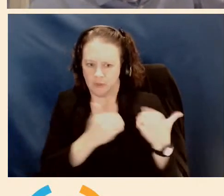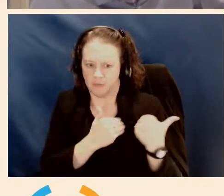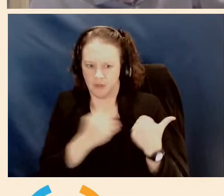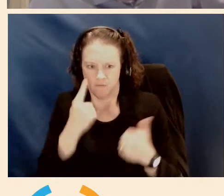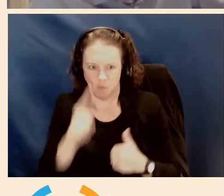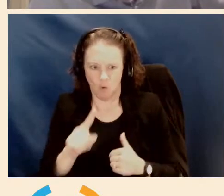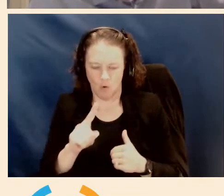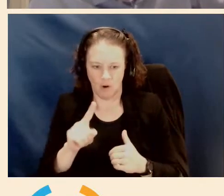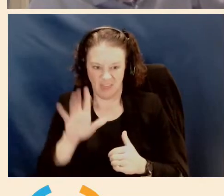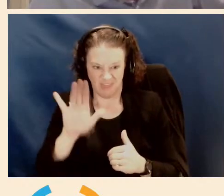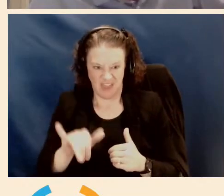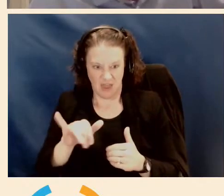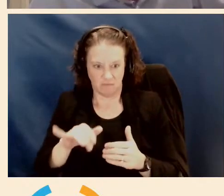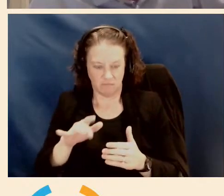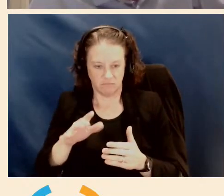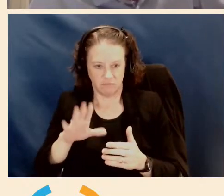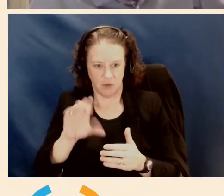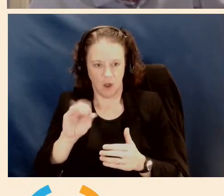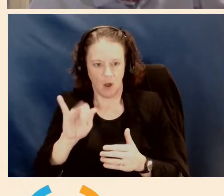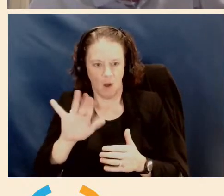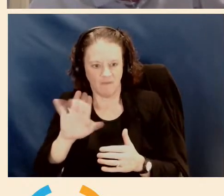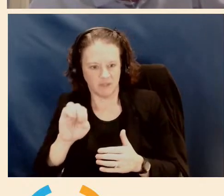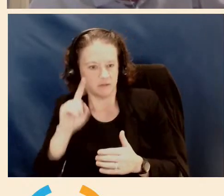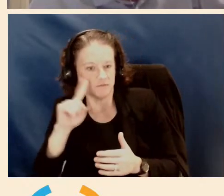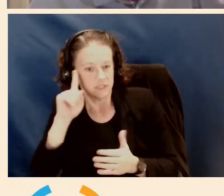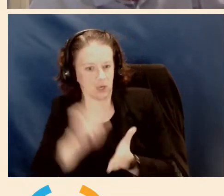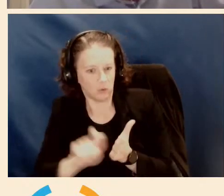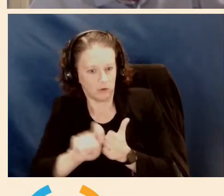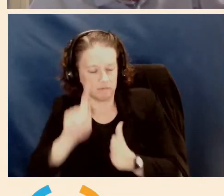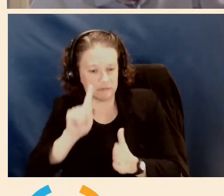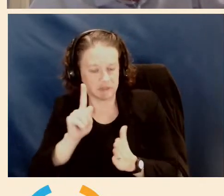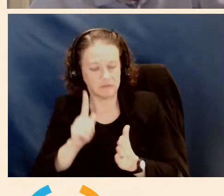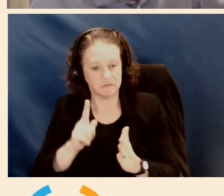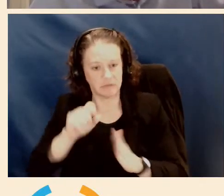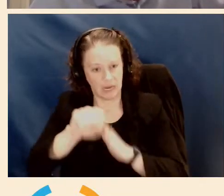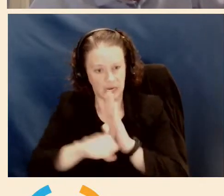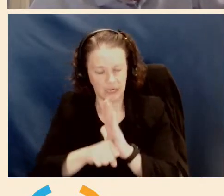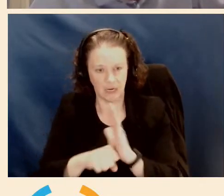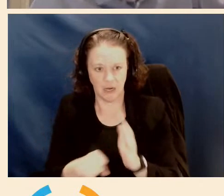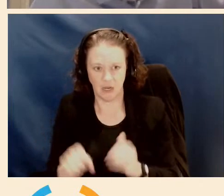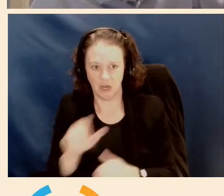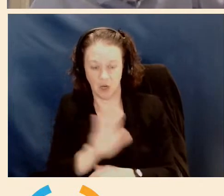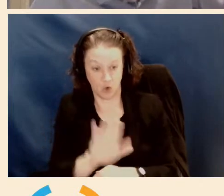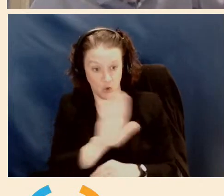As of this morning, your combined reported campaign contributions this year total